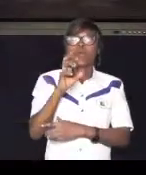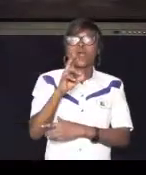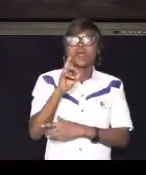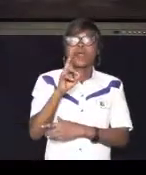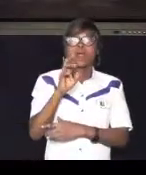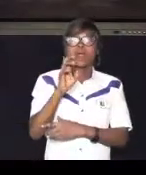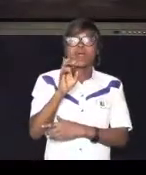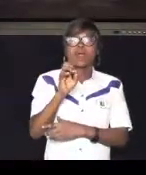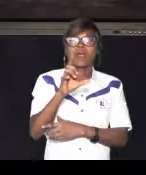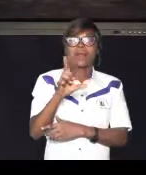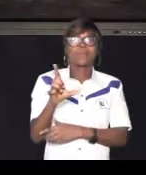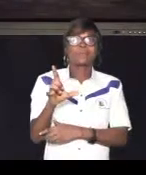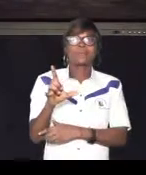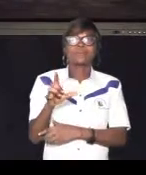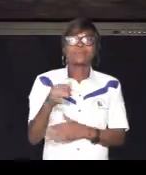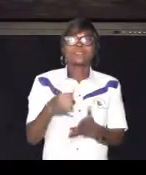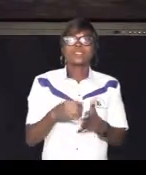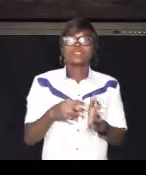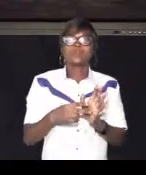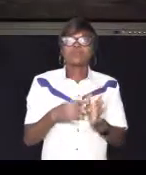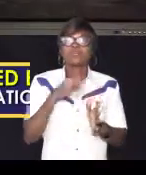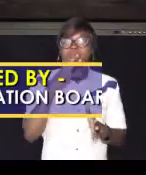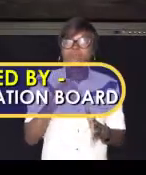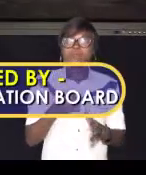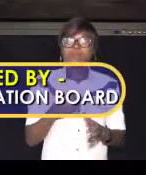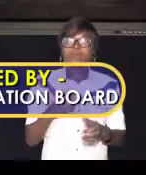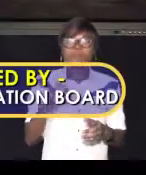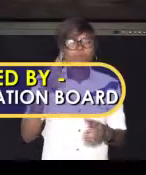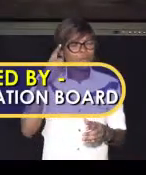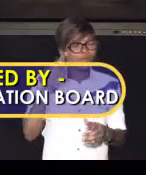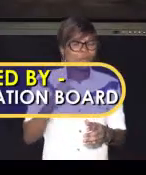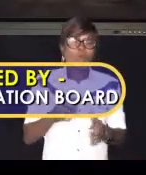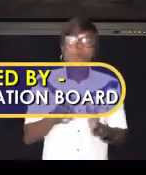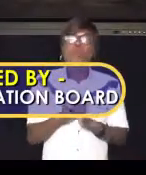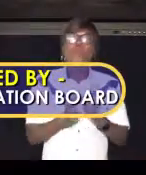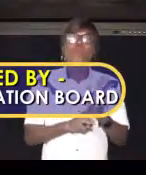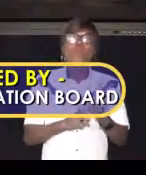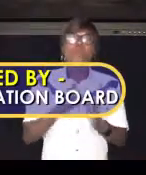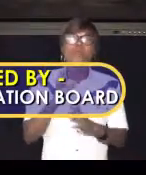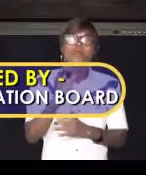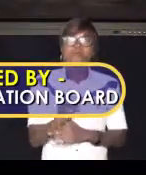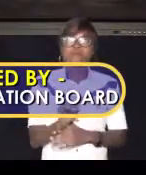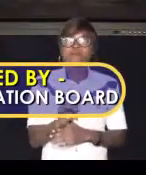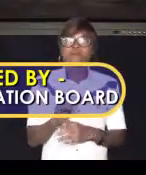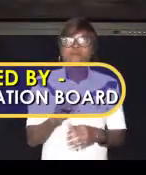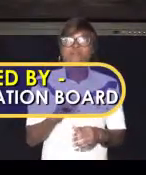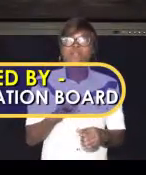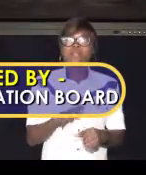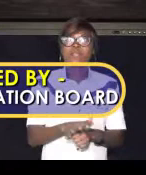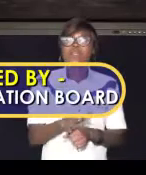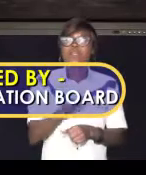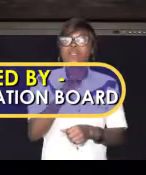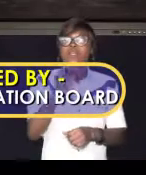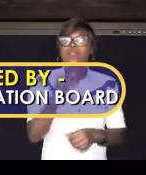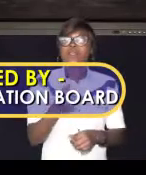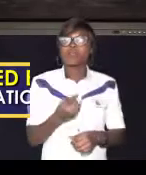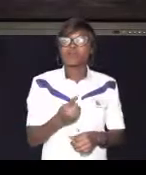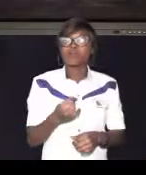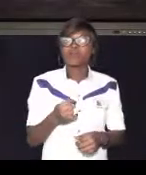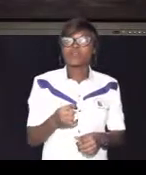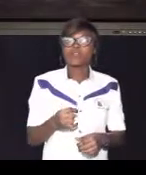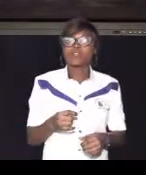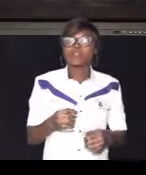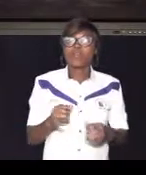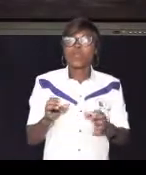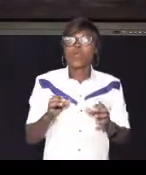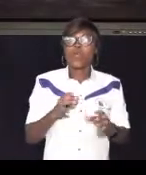Cruel. Cruel. It means for someone to be willfully causing pain or